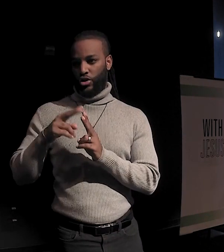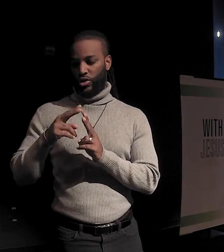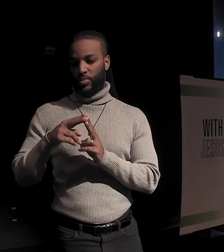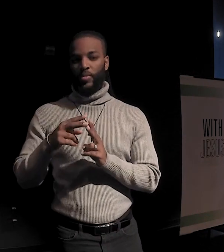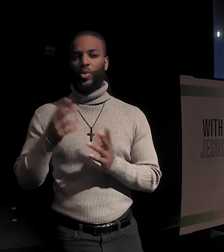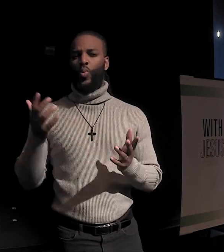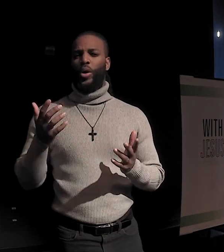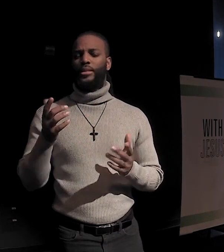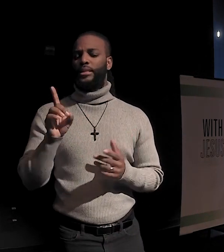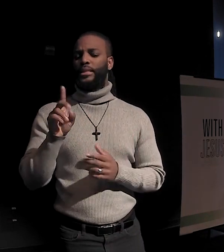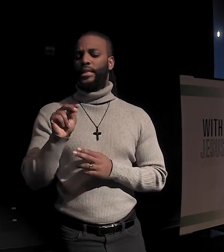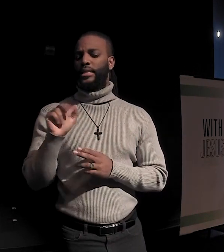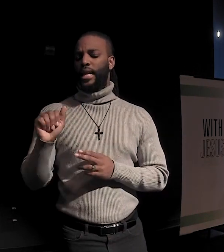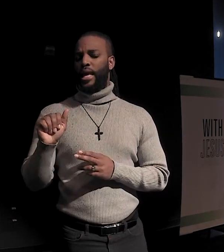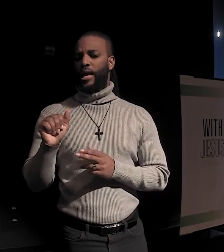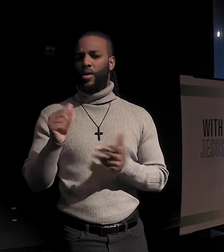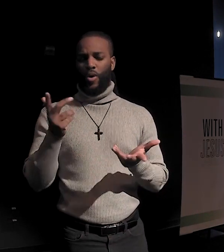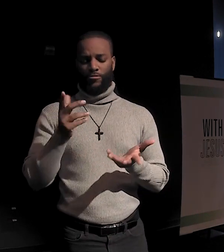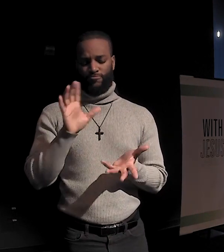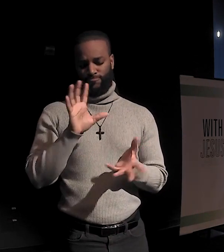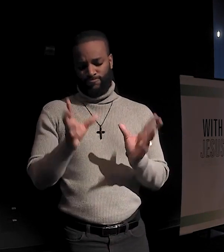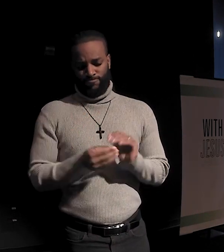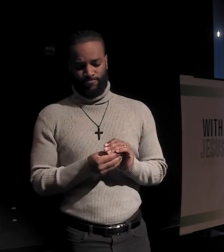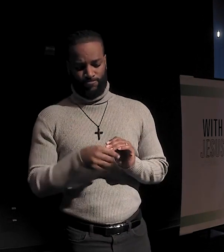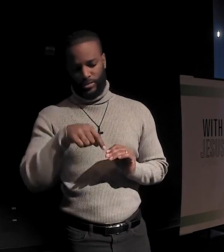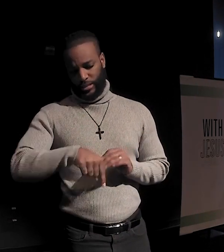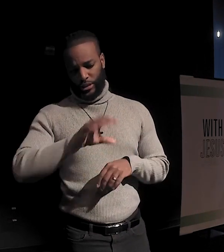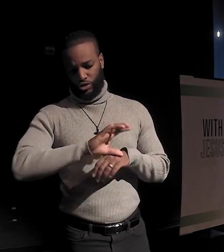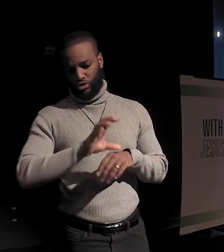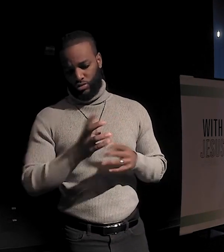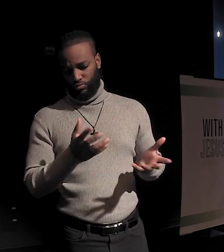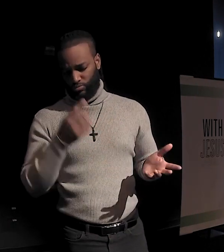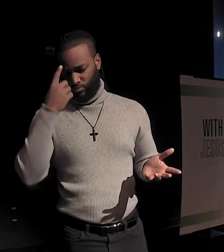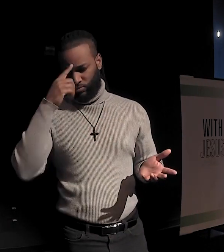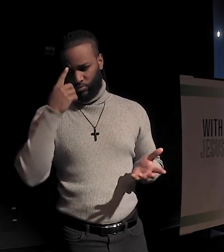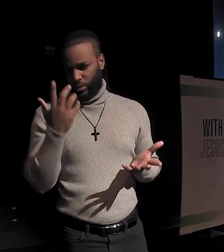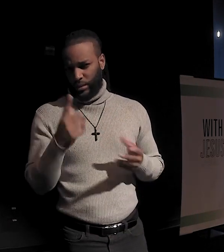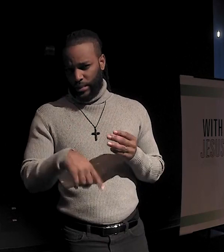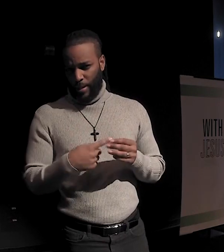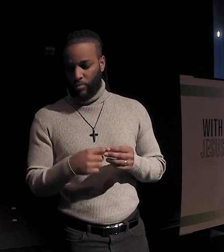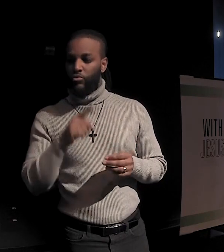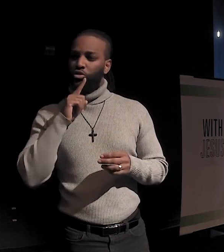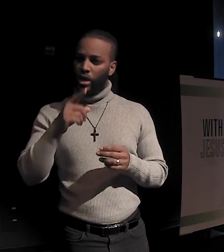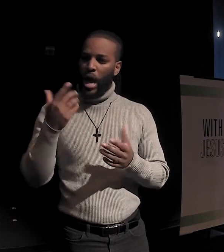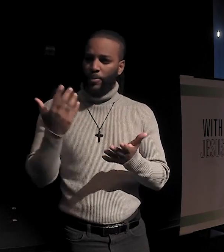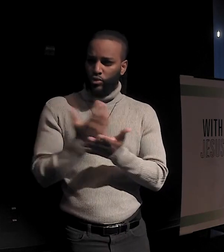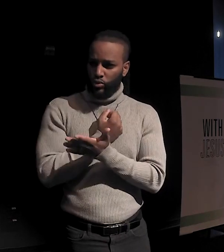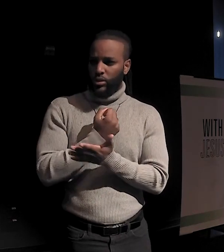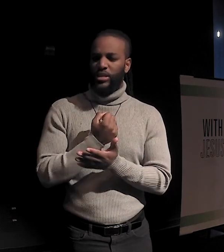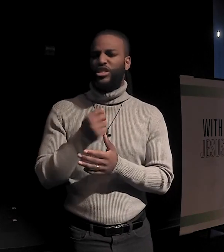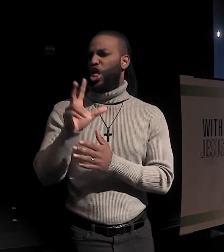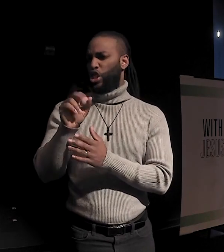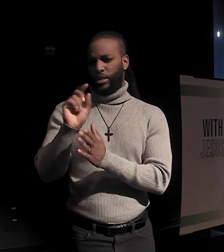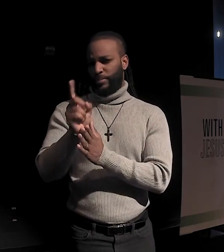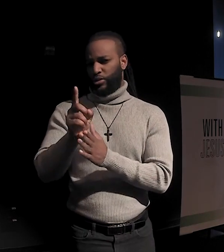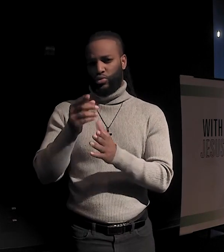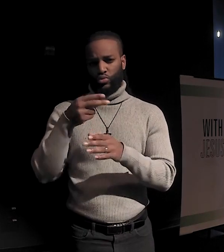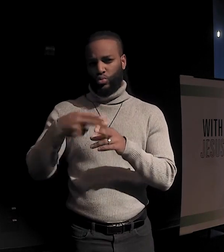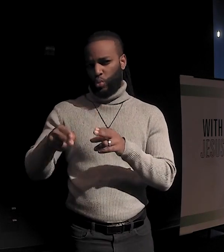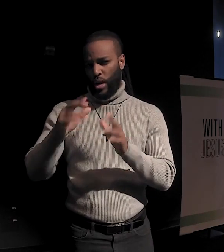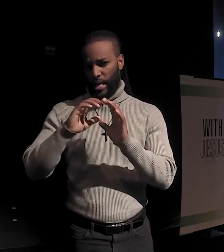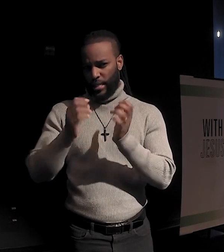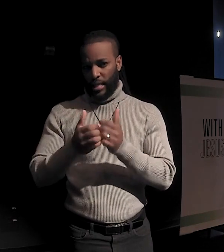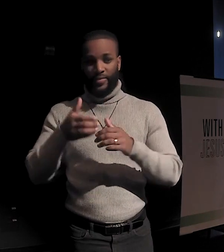the DNA? What makes up this church? This is a great opportunity for you to jump in. It's just a 30-minute session. After